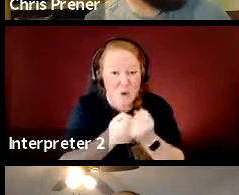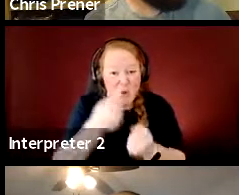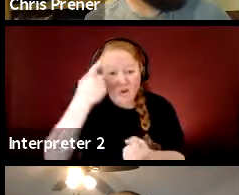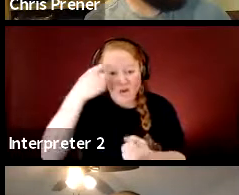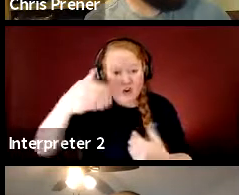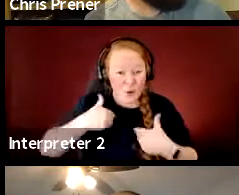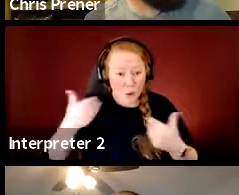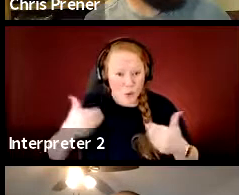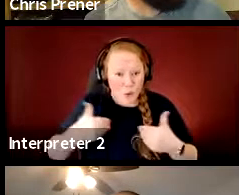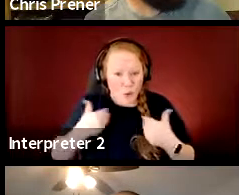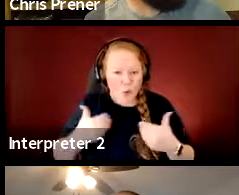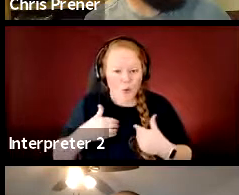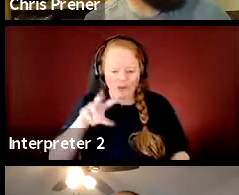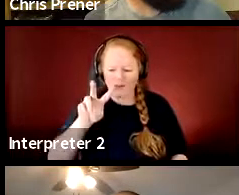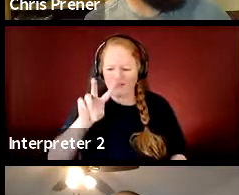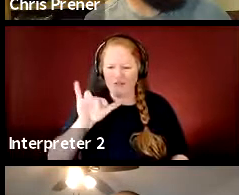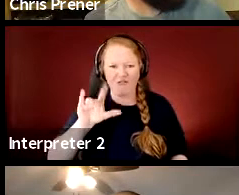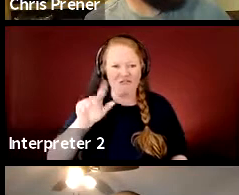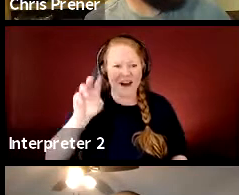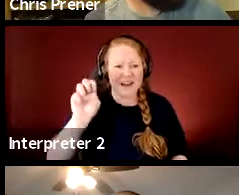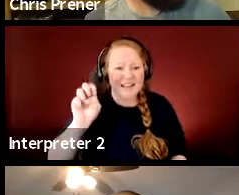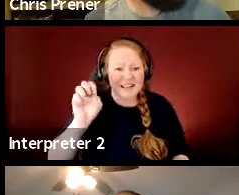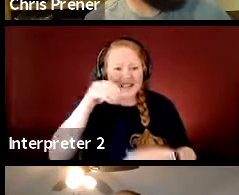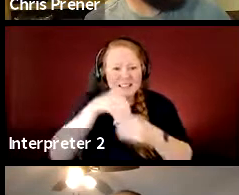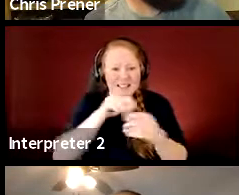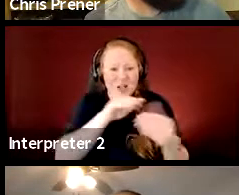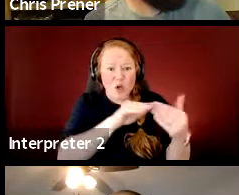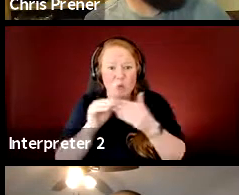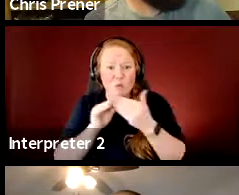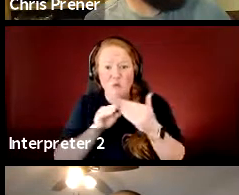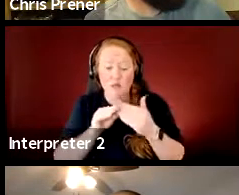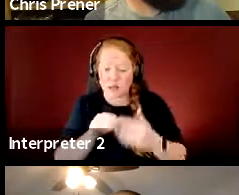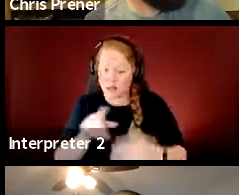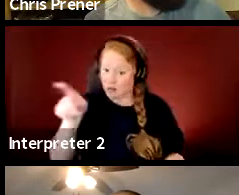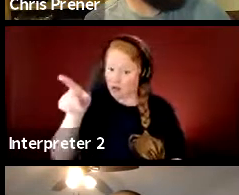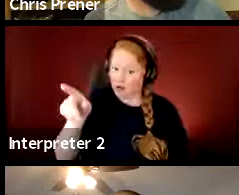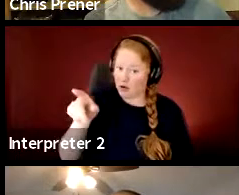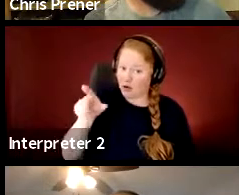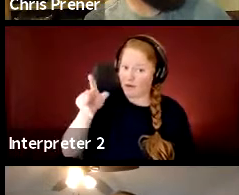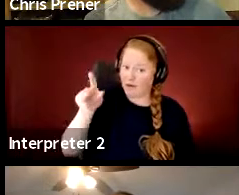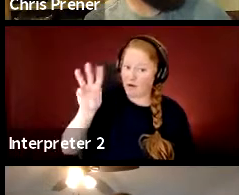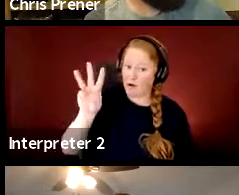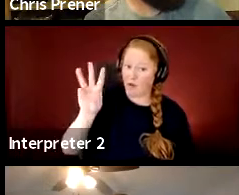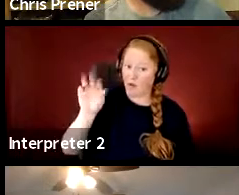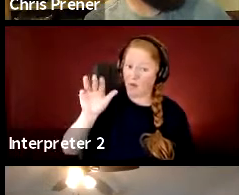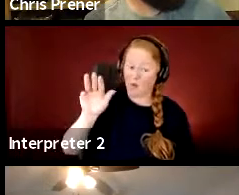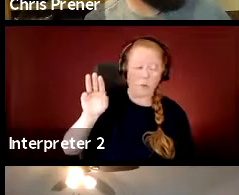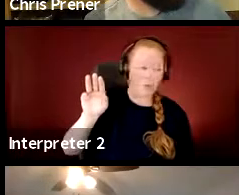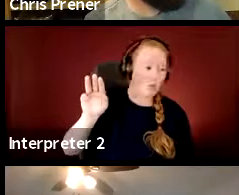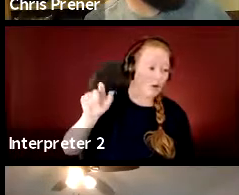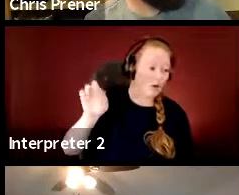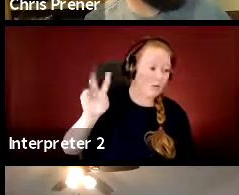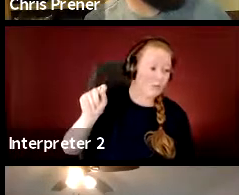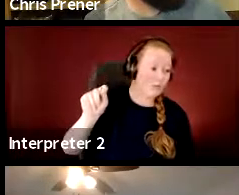and the violence in our community, especially in the Walnut Park area in the Wells and Goodfellow